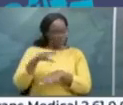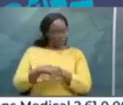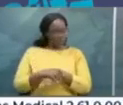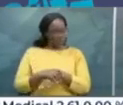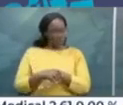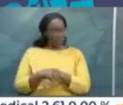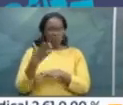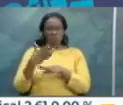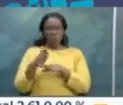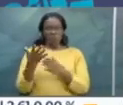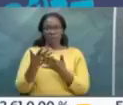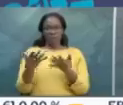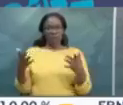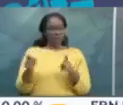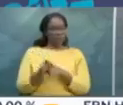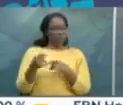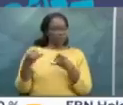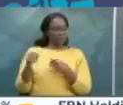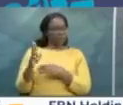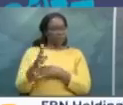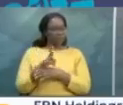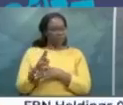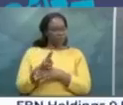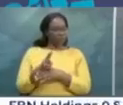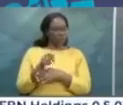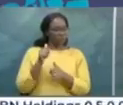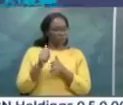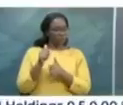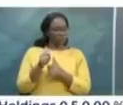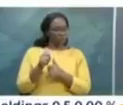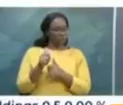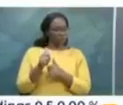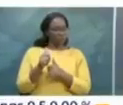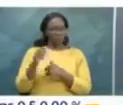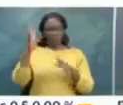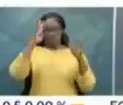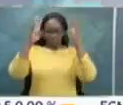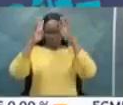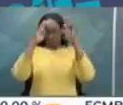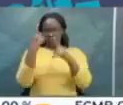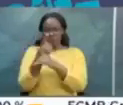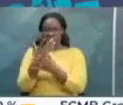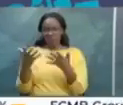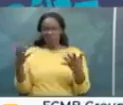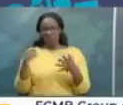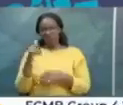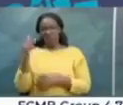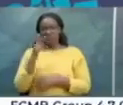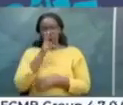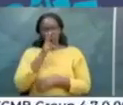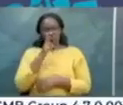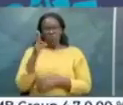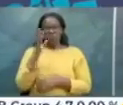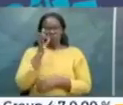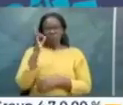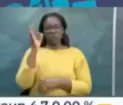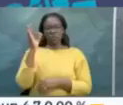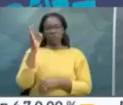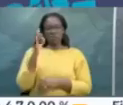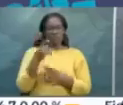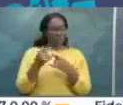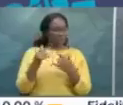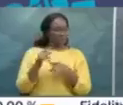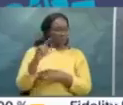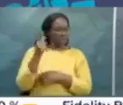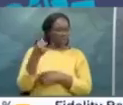waste materials. He also trains the youth and women who are being rehabilitated from drugs and substance abuse. Now, his products include leather